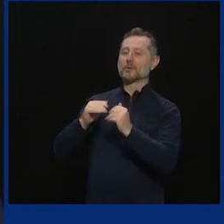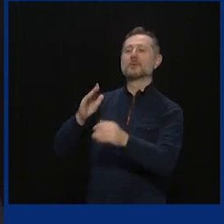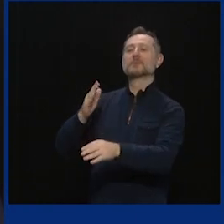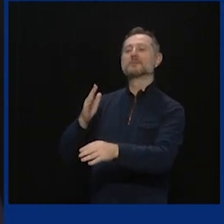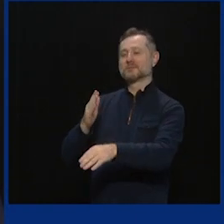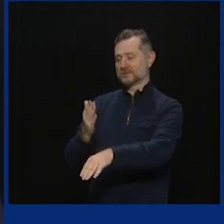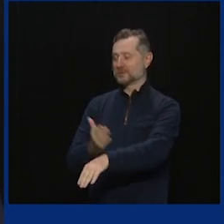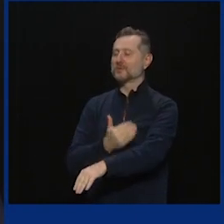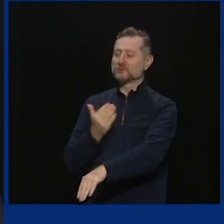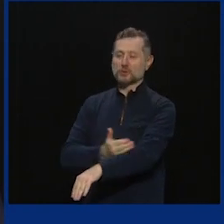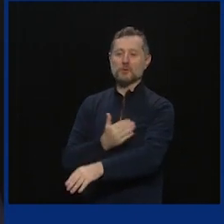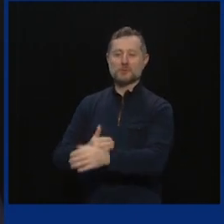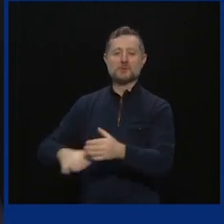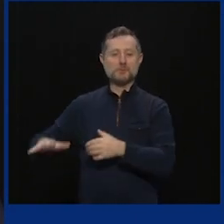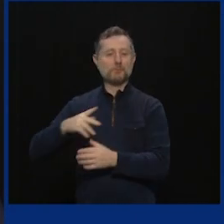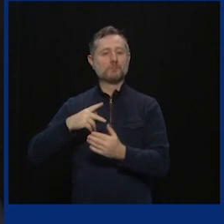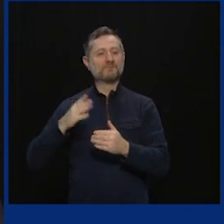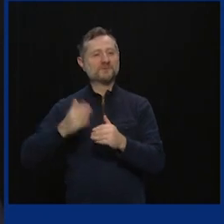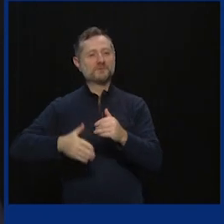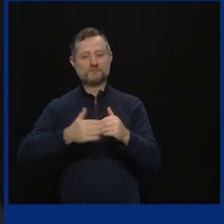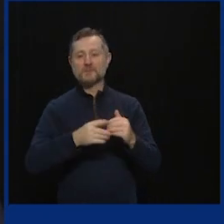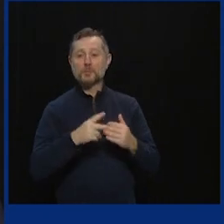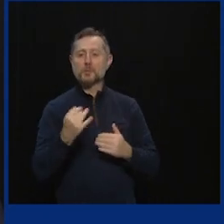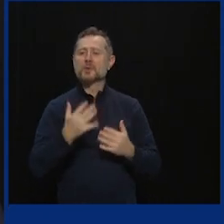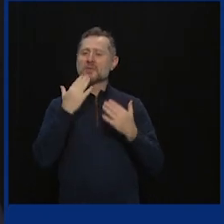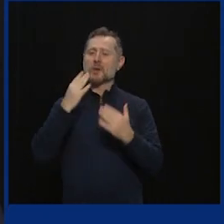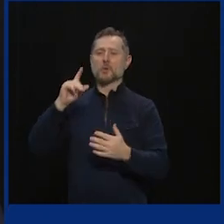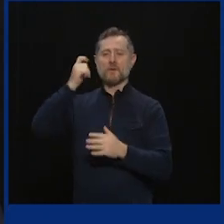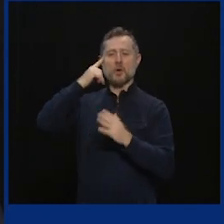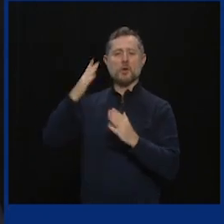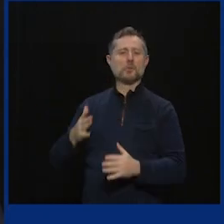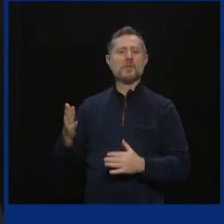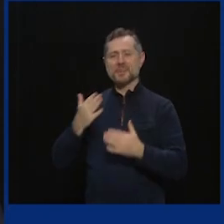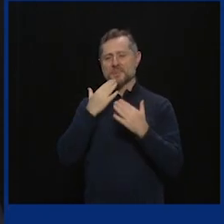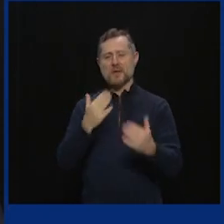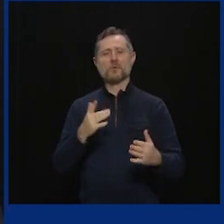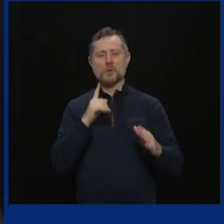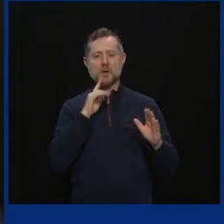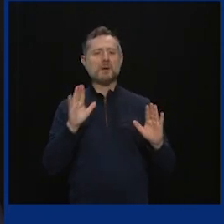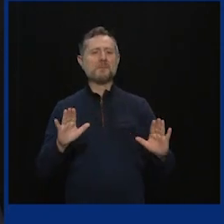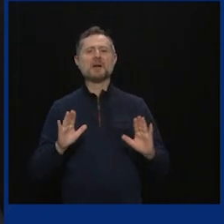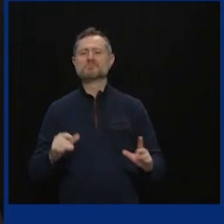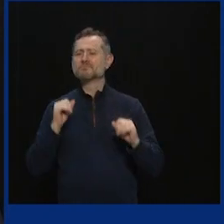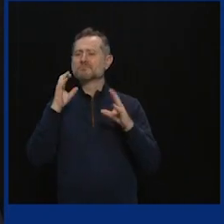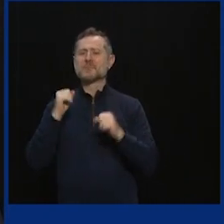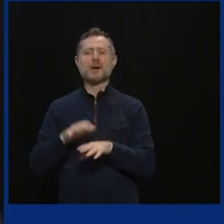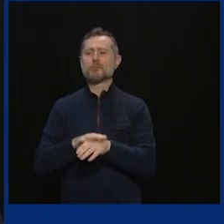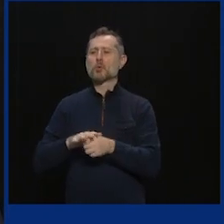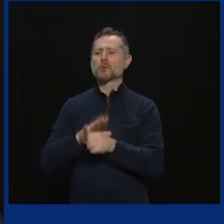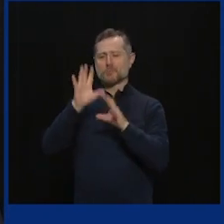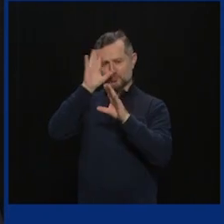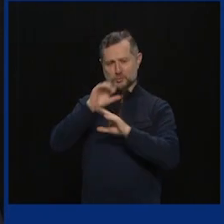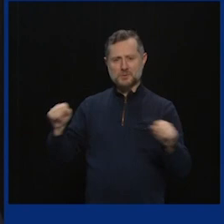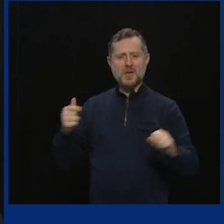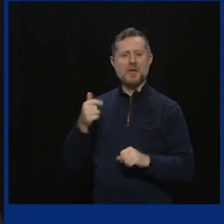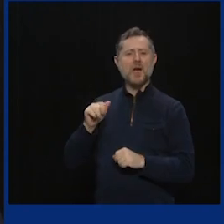our governor, and thank you to our amazing borough president, Gail, who whipped everybody in place to do